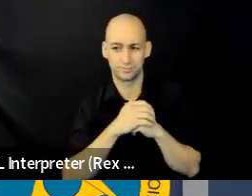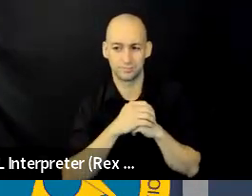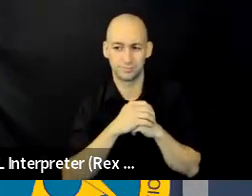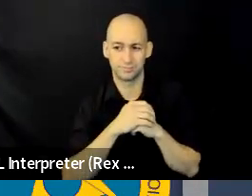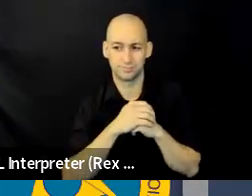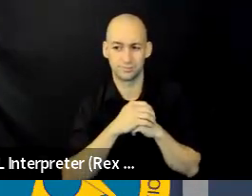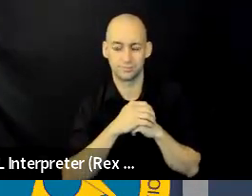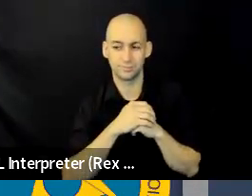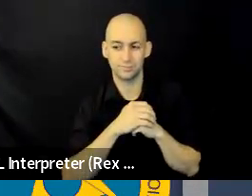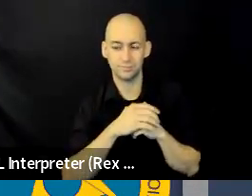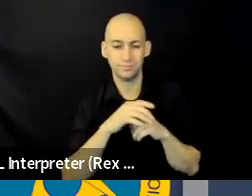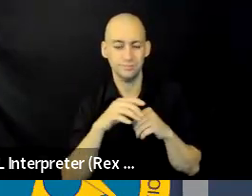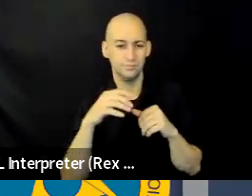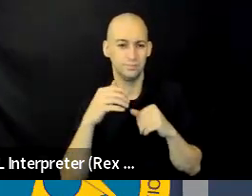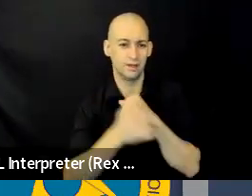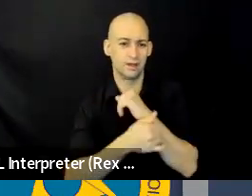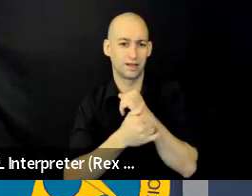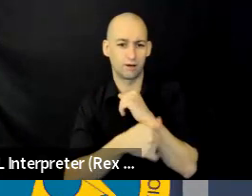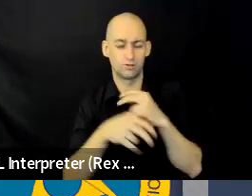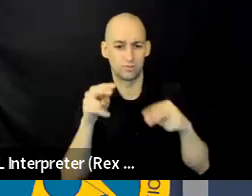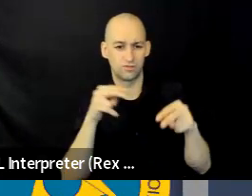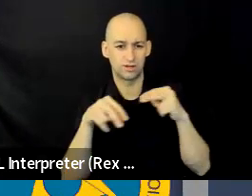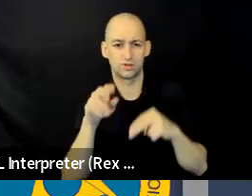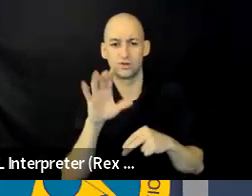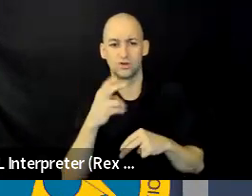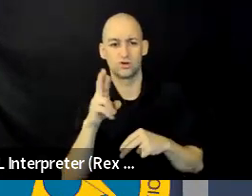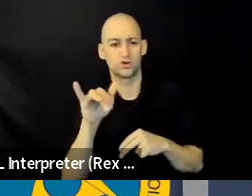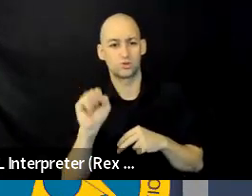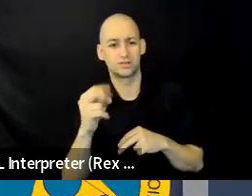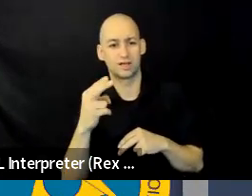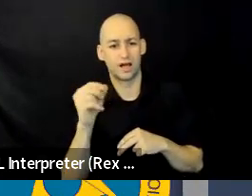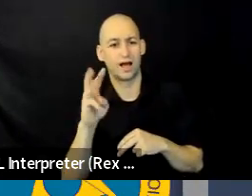Next, we have County Supervisor Chris Howard.